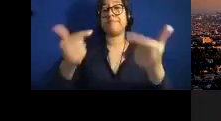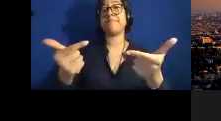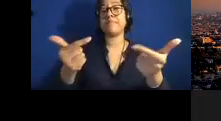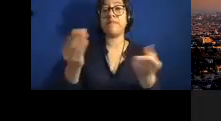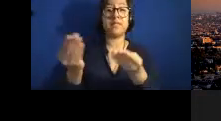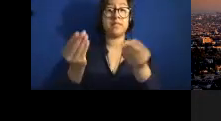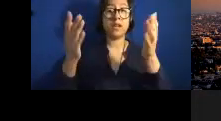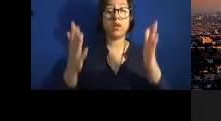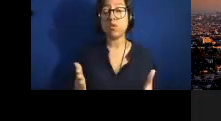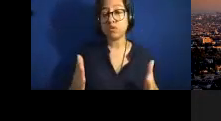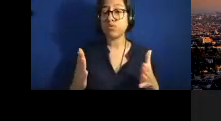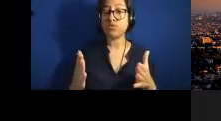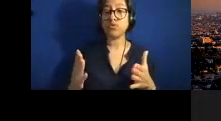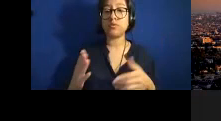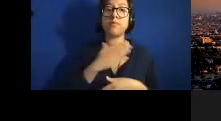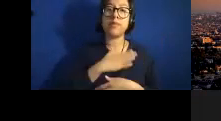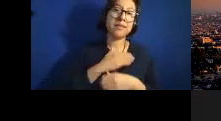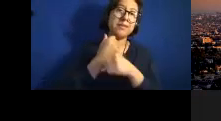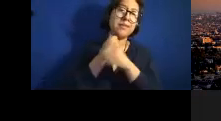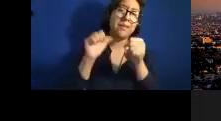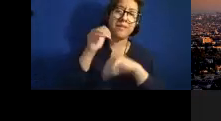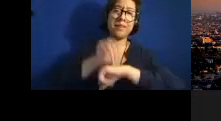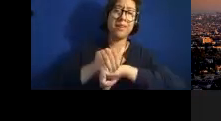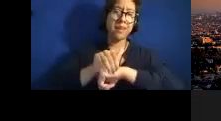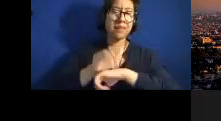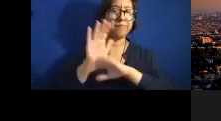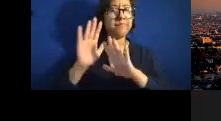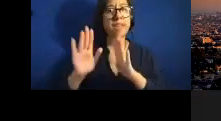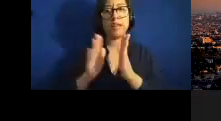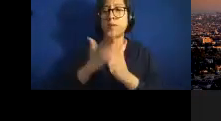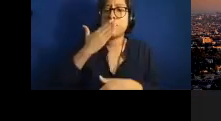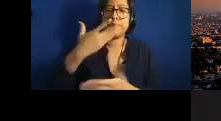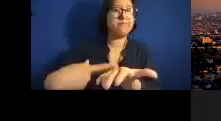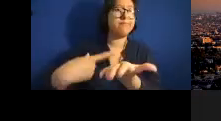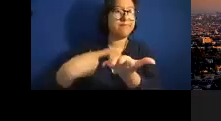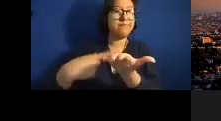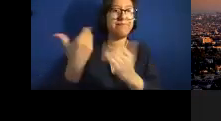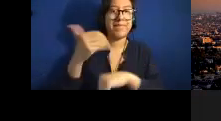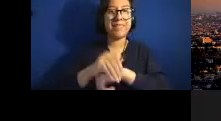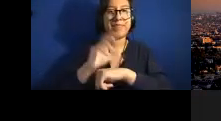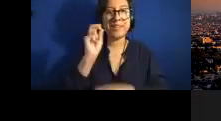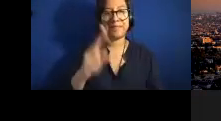facilitators. Let's have a safe night tonight and have a robust discussion.